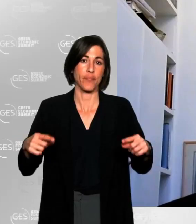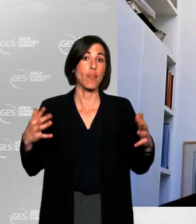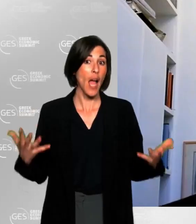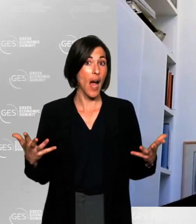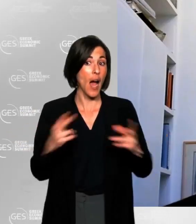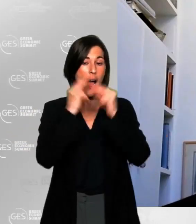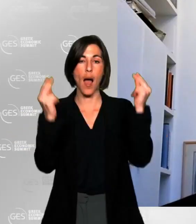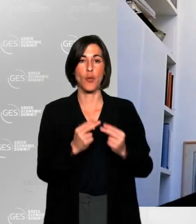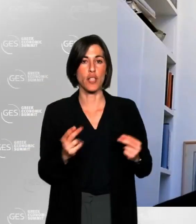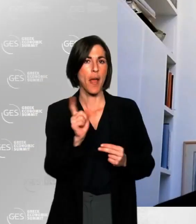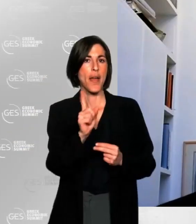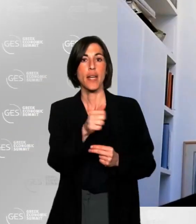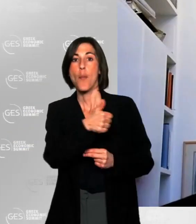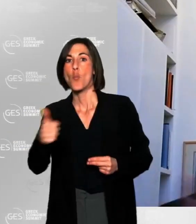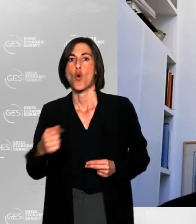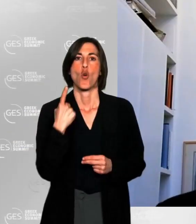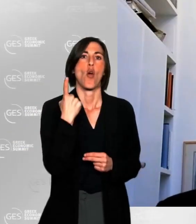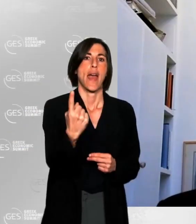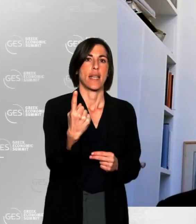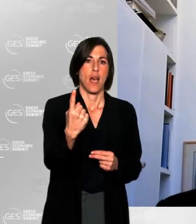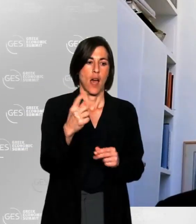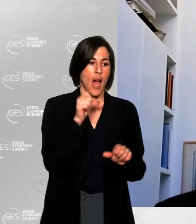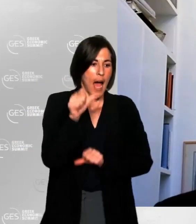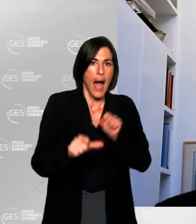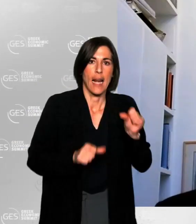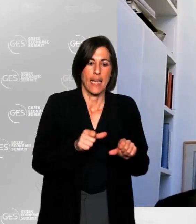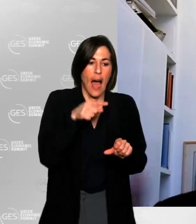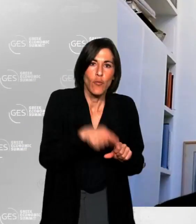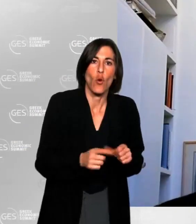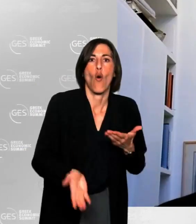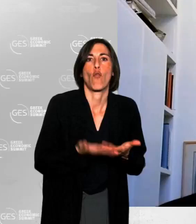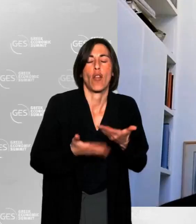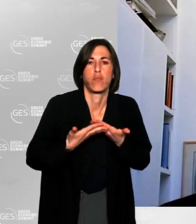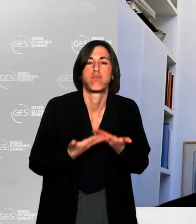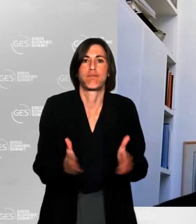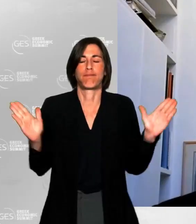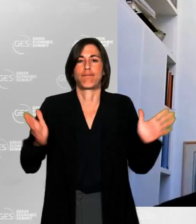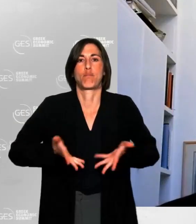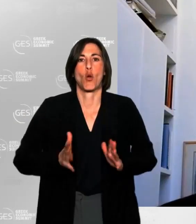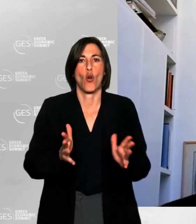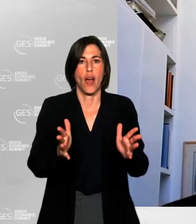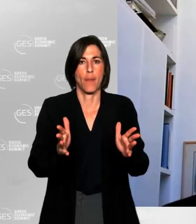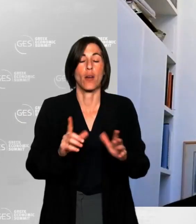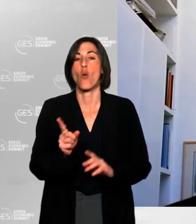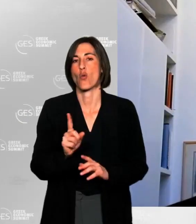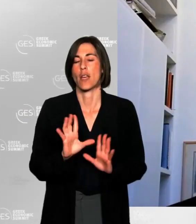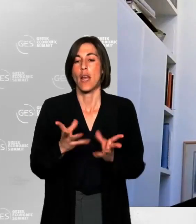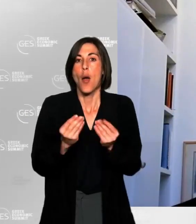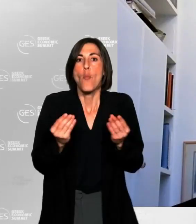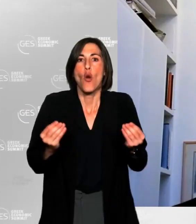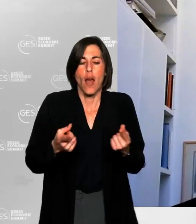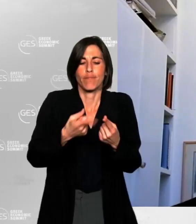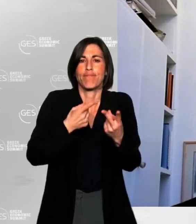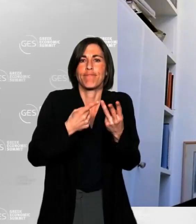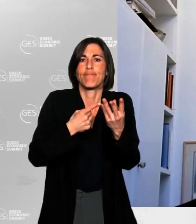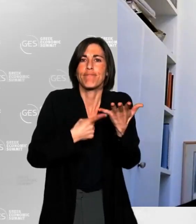will open up all the horizons. There are things that complement each other. You know, I cannot tell you,